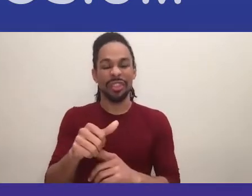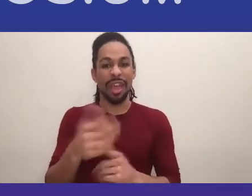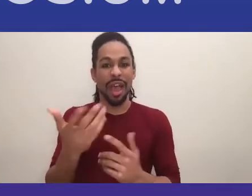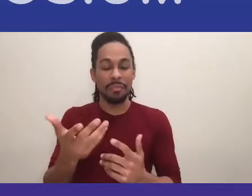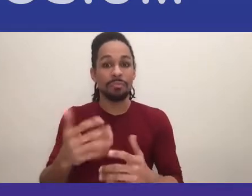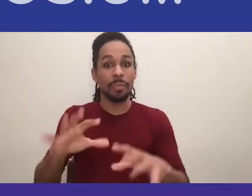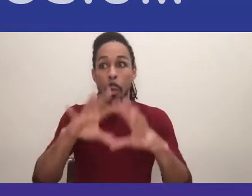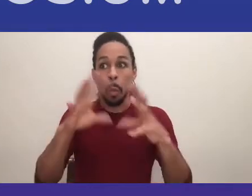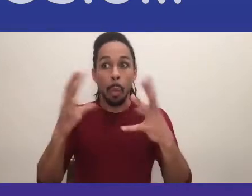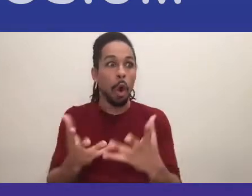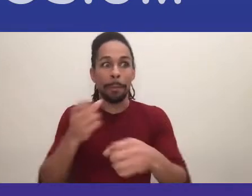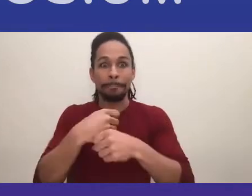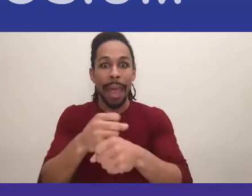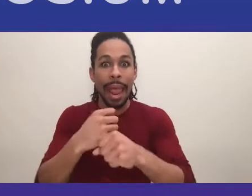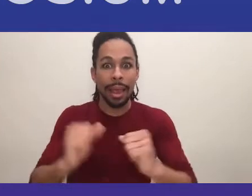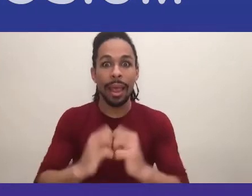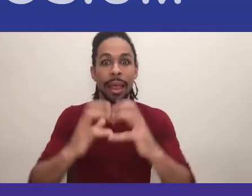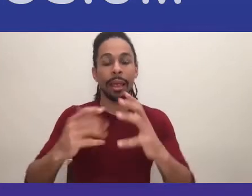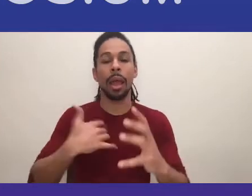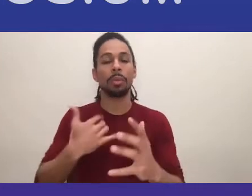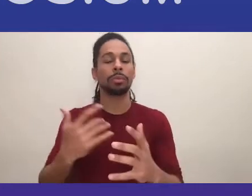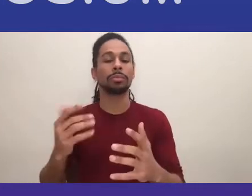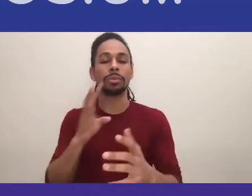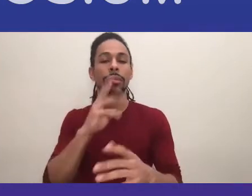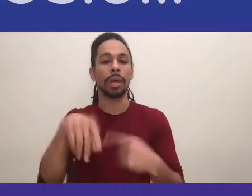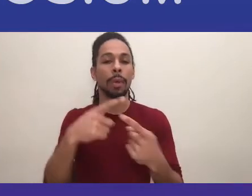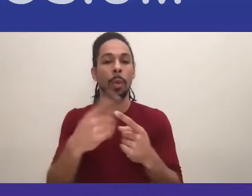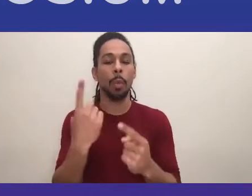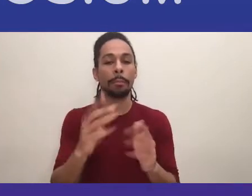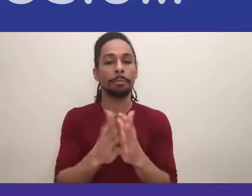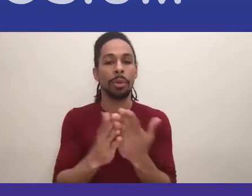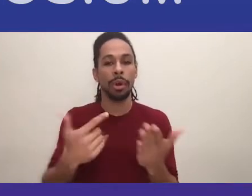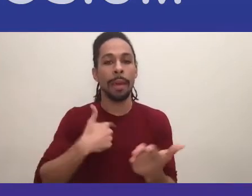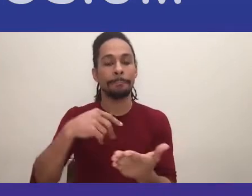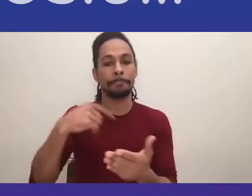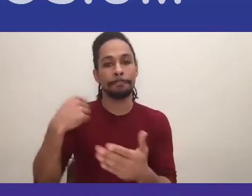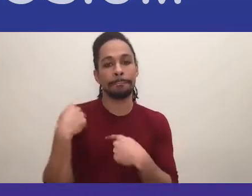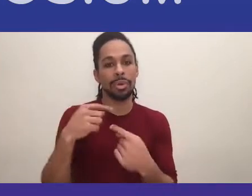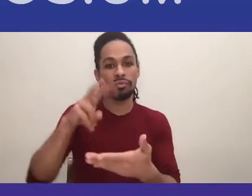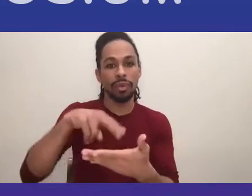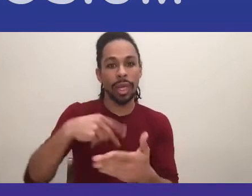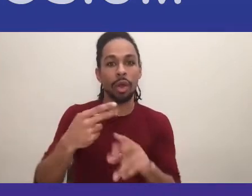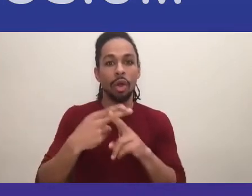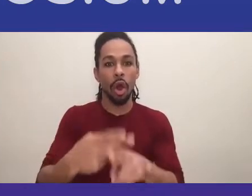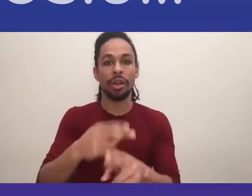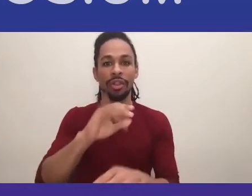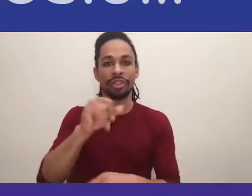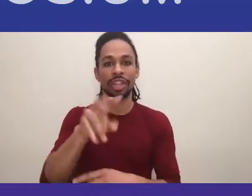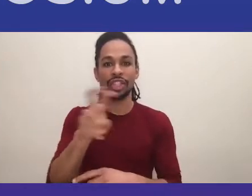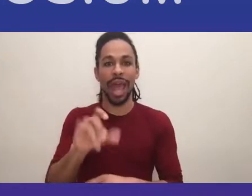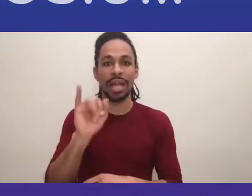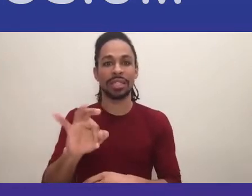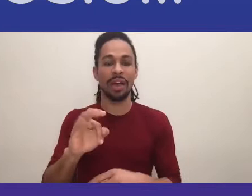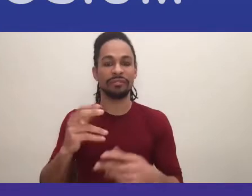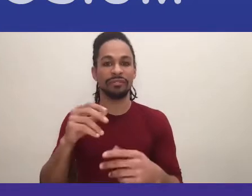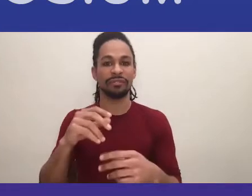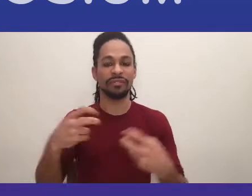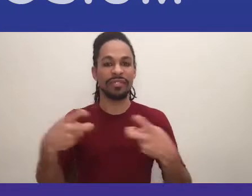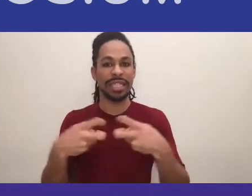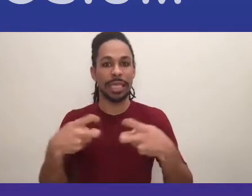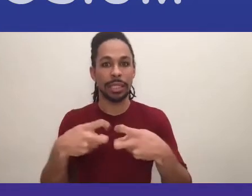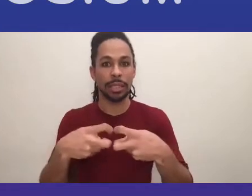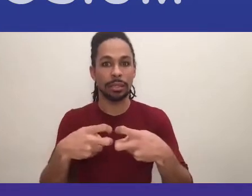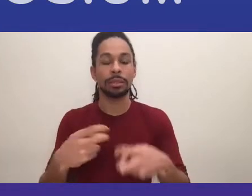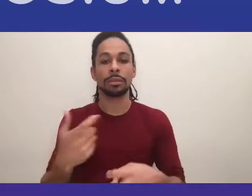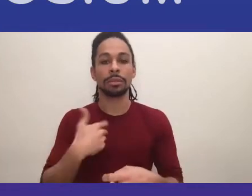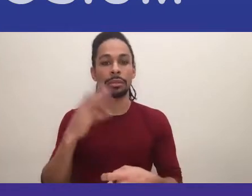to a book that I've been reading called The Jazz of Physics. And I'm going to randomly turn to a page and see if